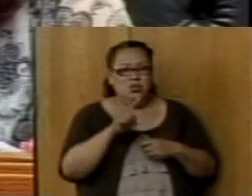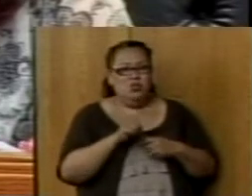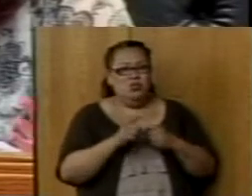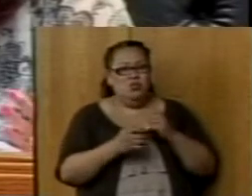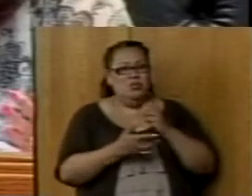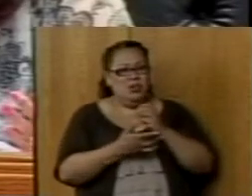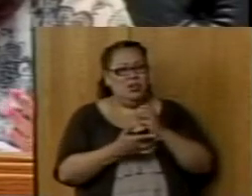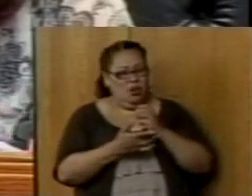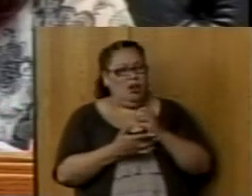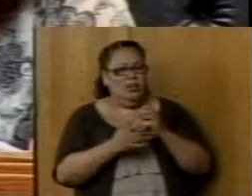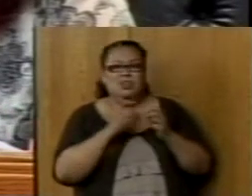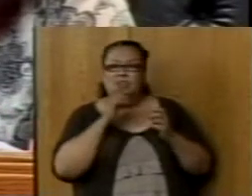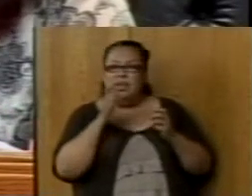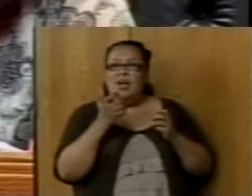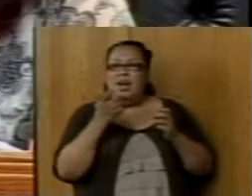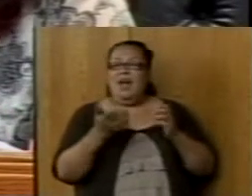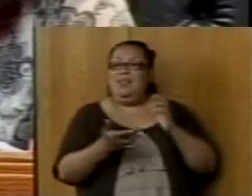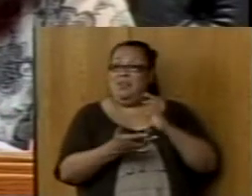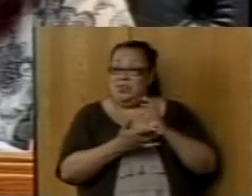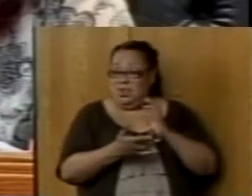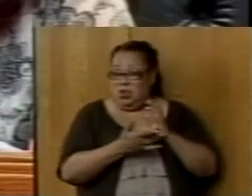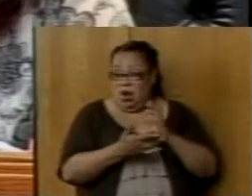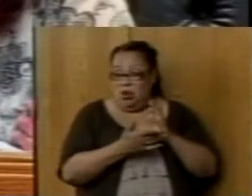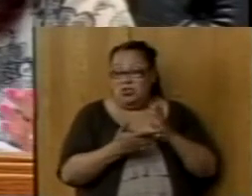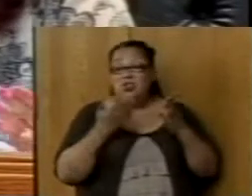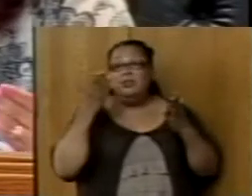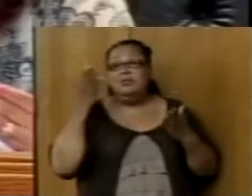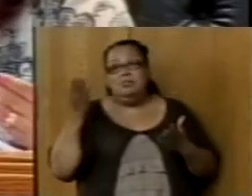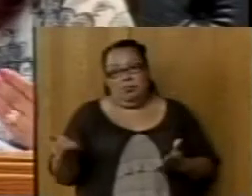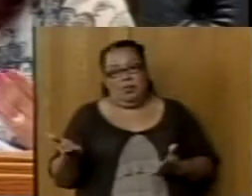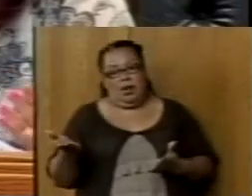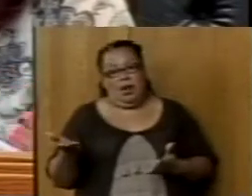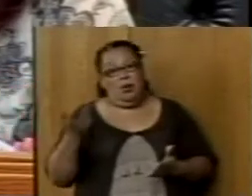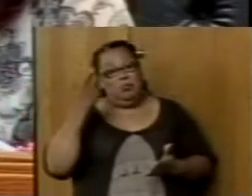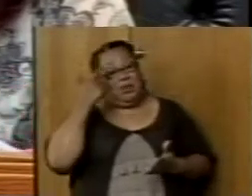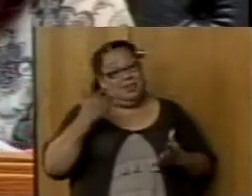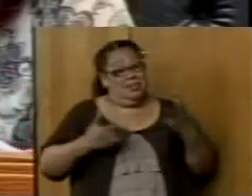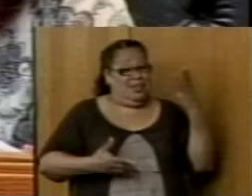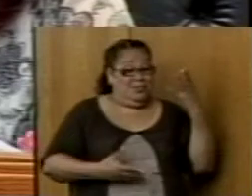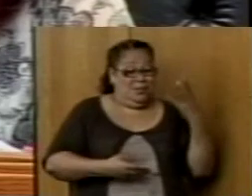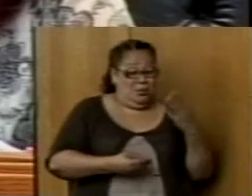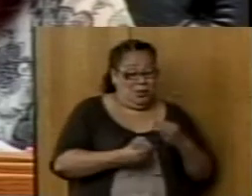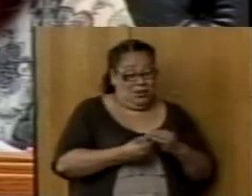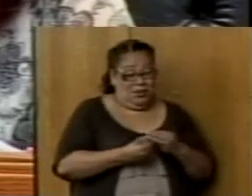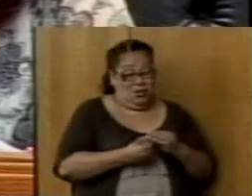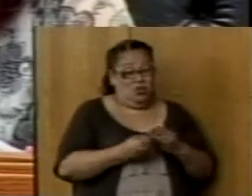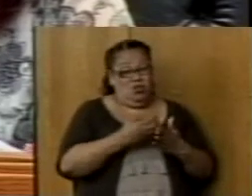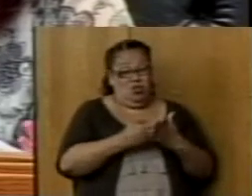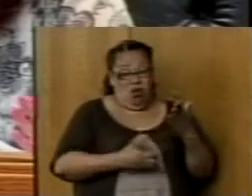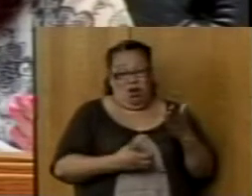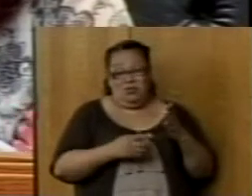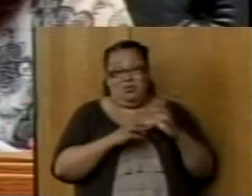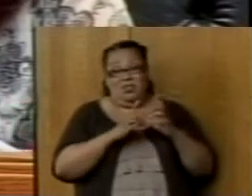to par and that we have the technology available, because that's going to be an additional cost to the district. So that's